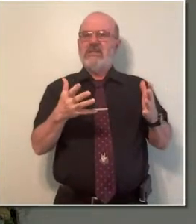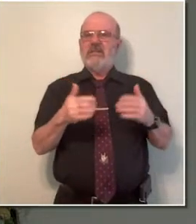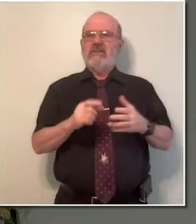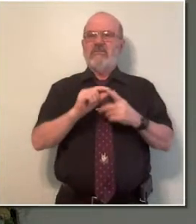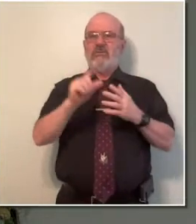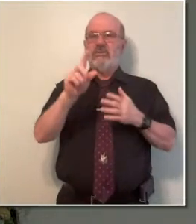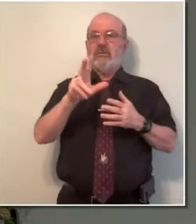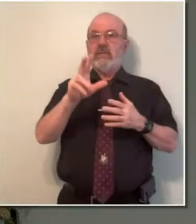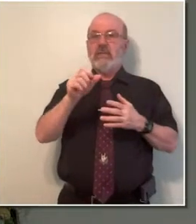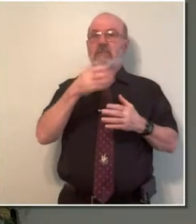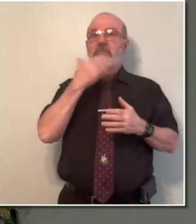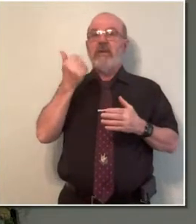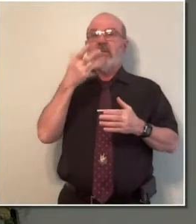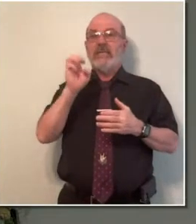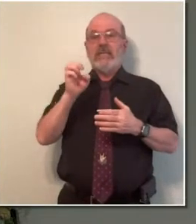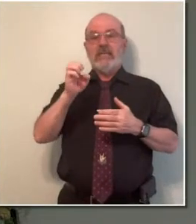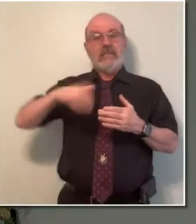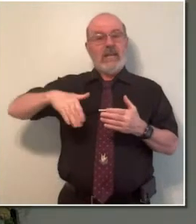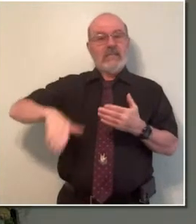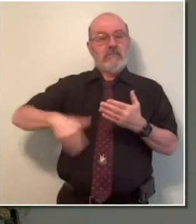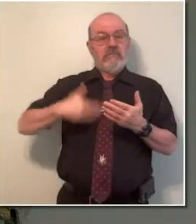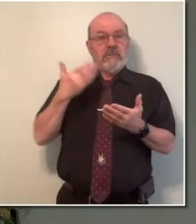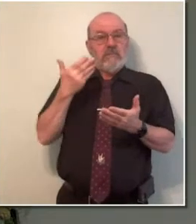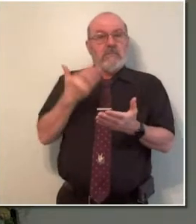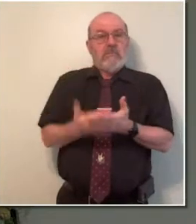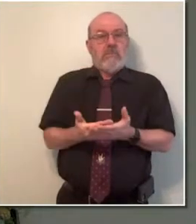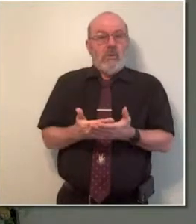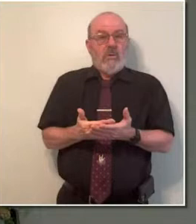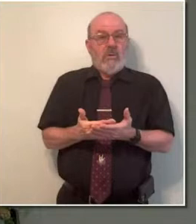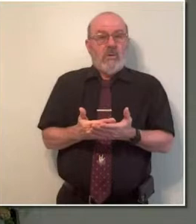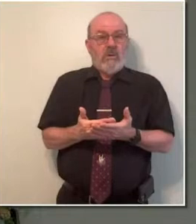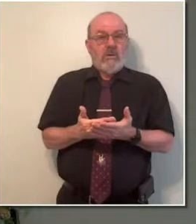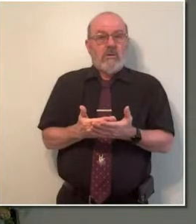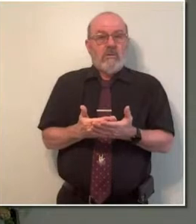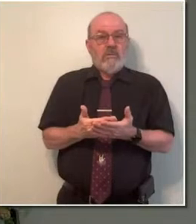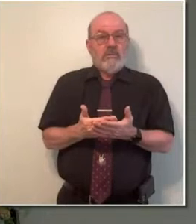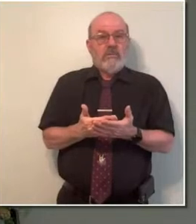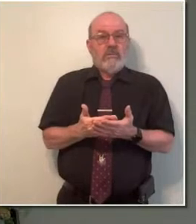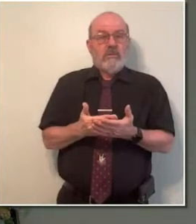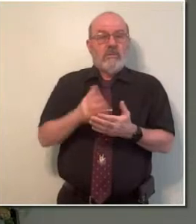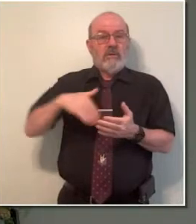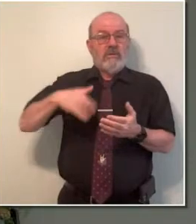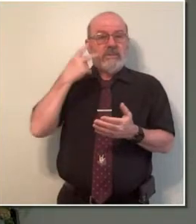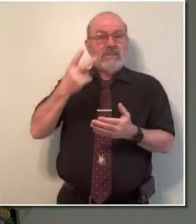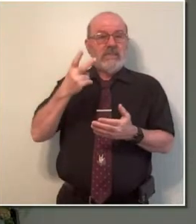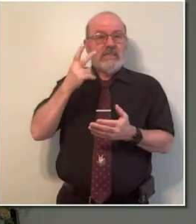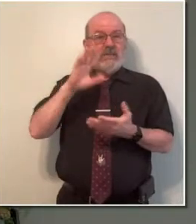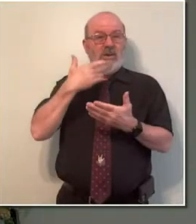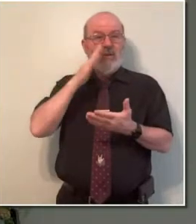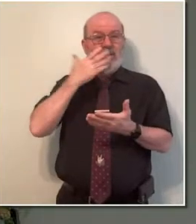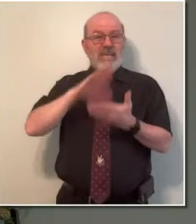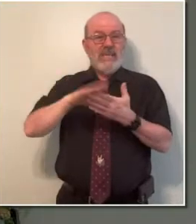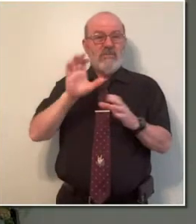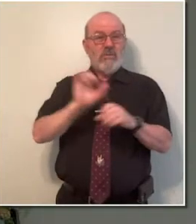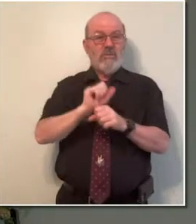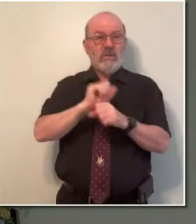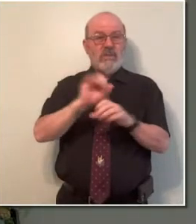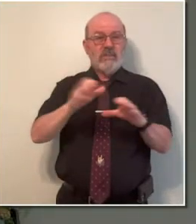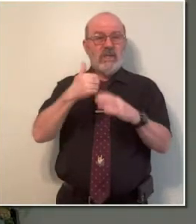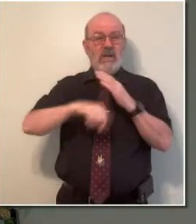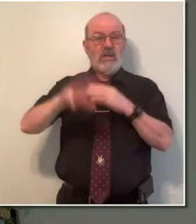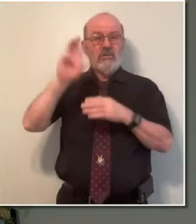Verse 3, yea, better is he than both they which hath not yet been, who hath not seen the evil work that is done under the